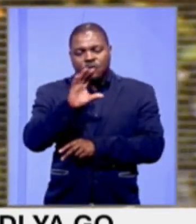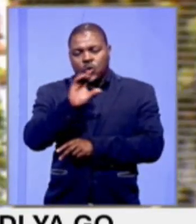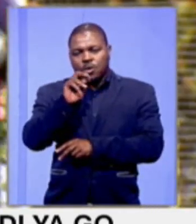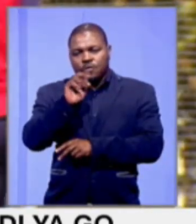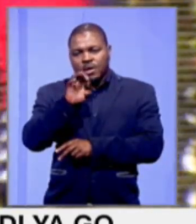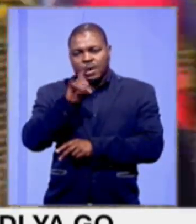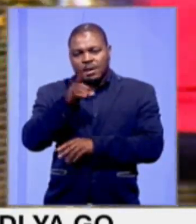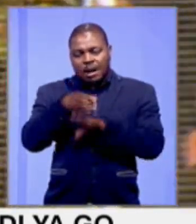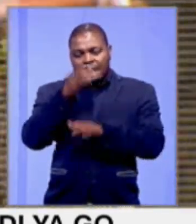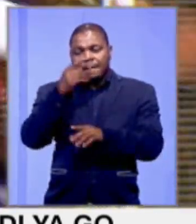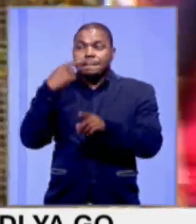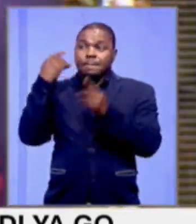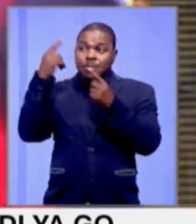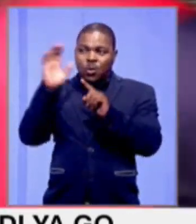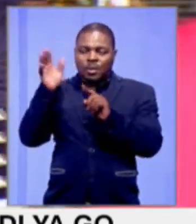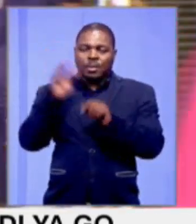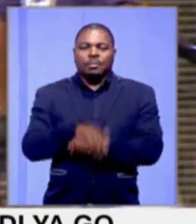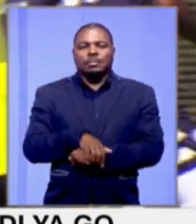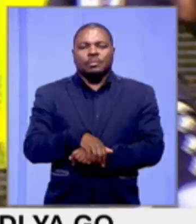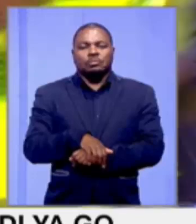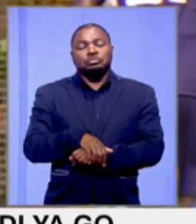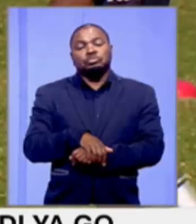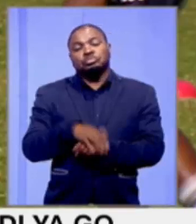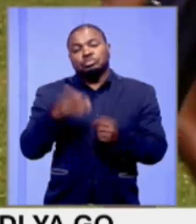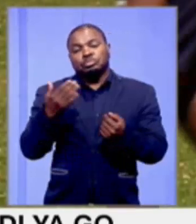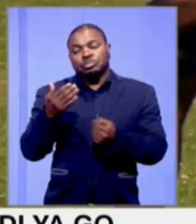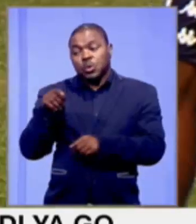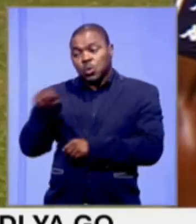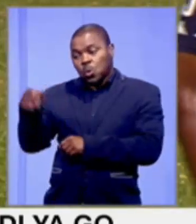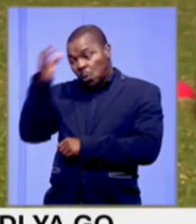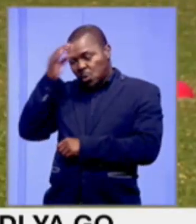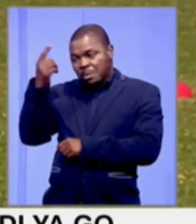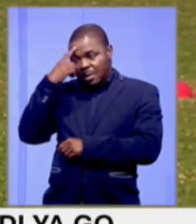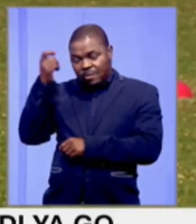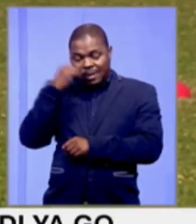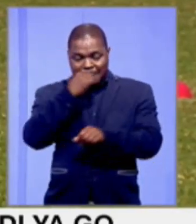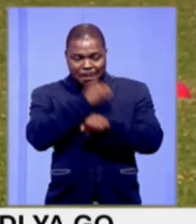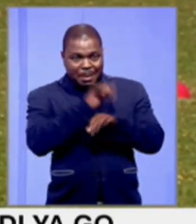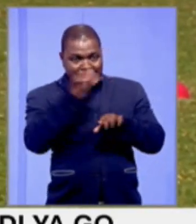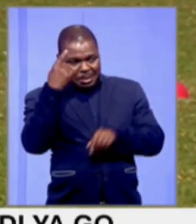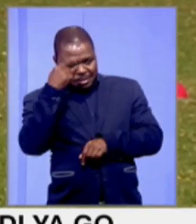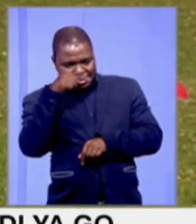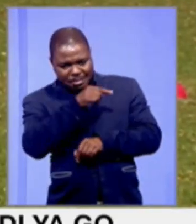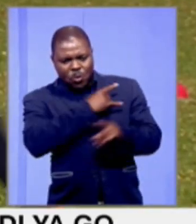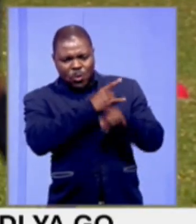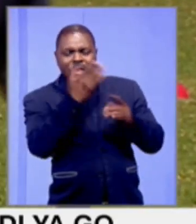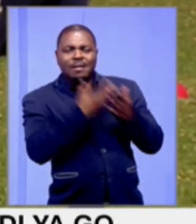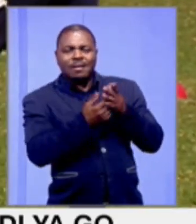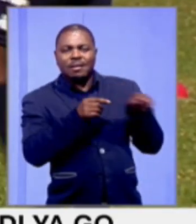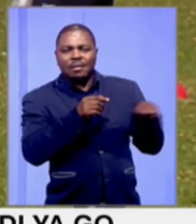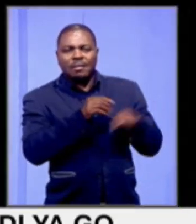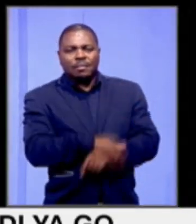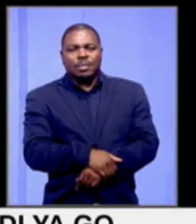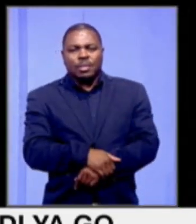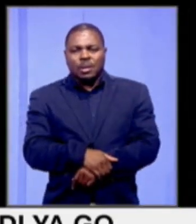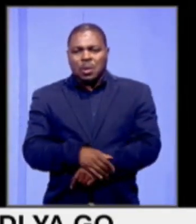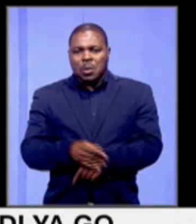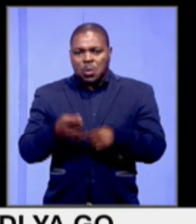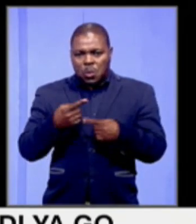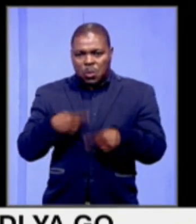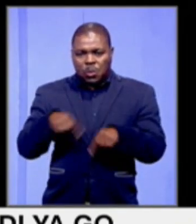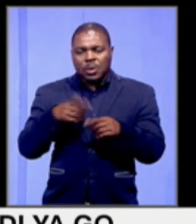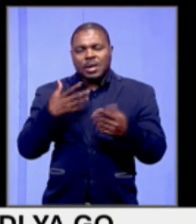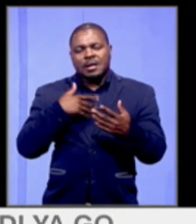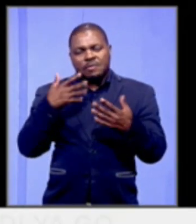Cup. Brendan Truta o dumela gore Pirates e tla ba bommamorato wa papadi ye ya magaolagang. In terms of our block, we have reinforced